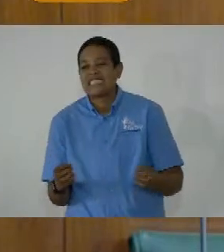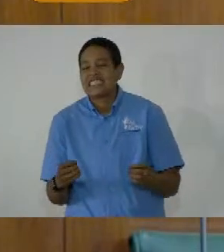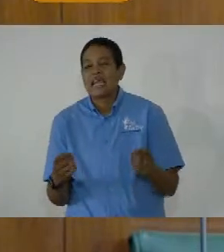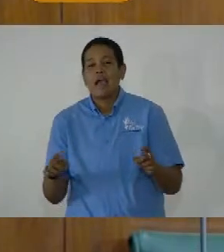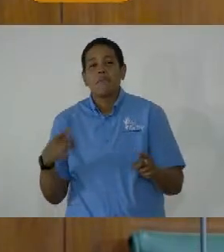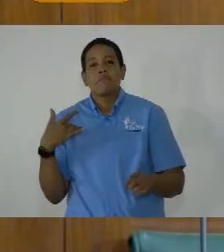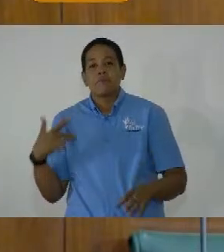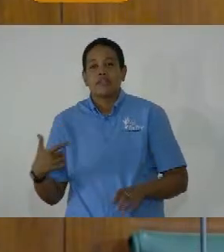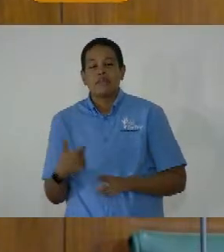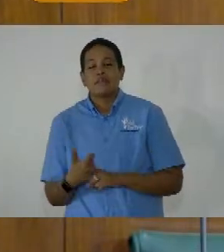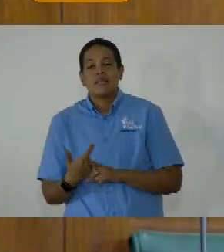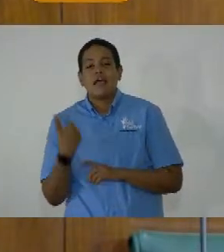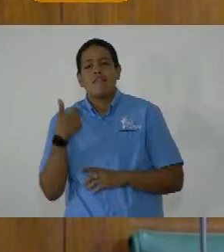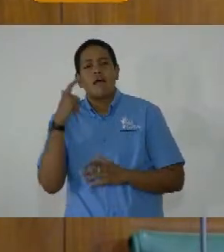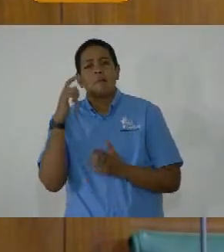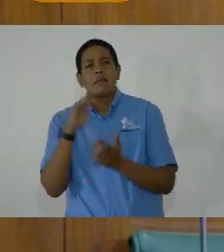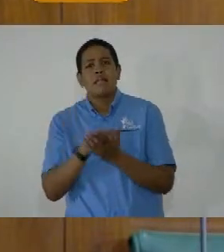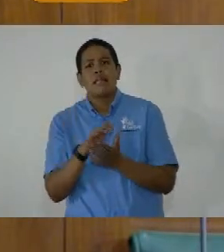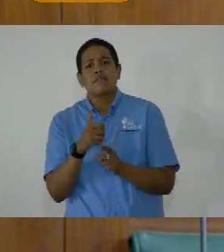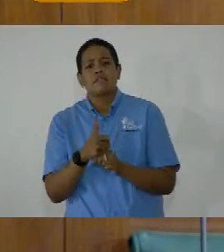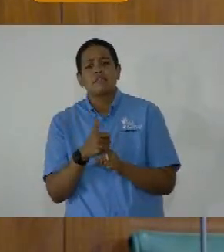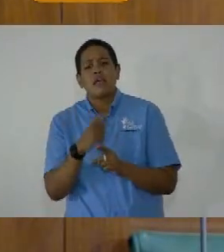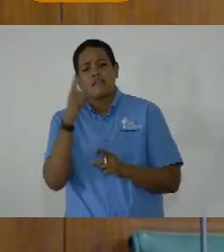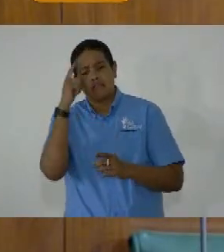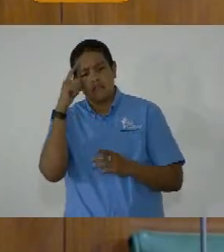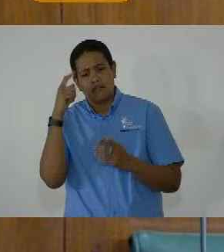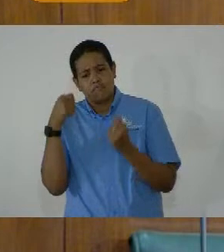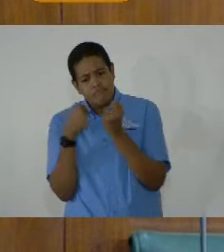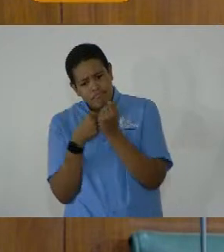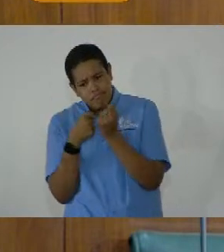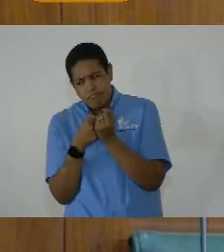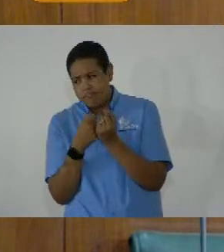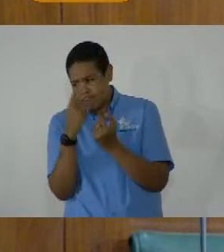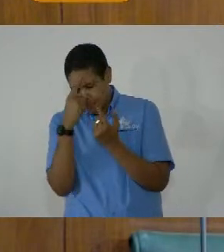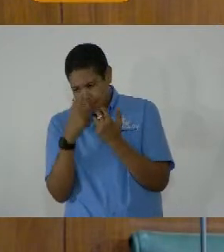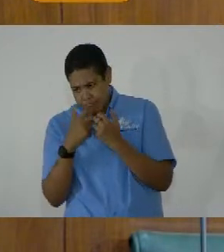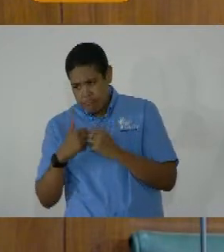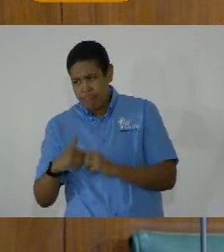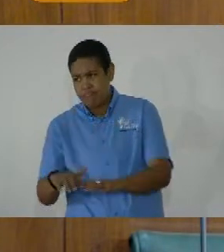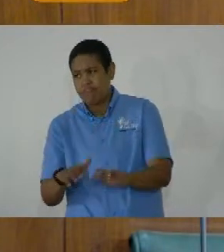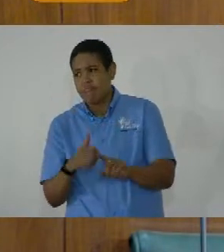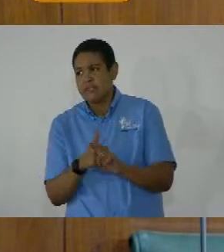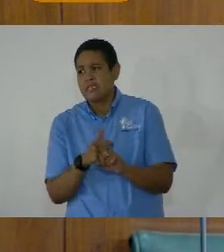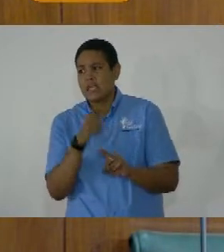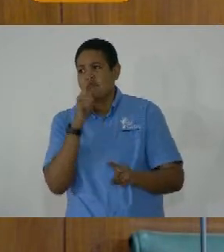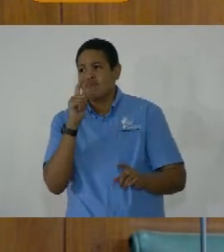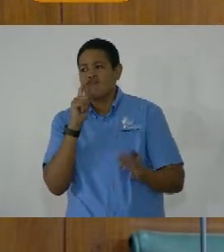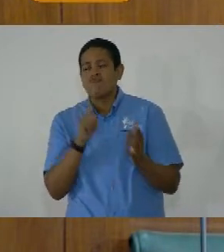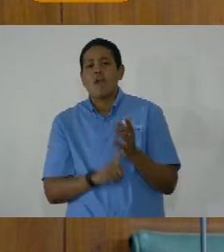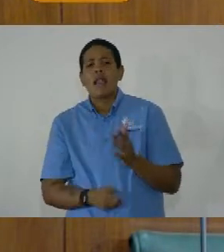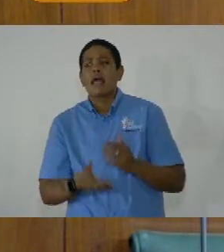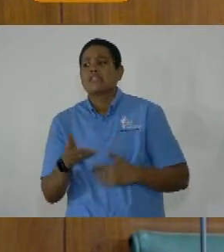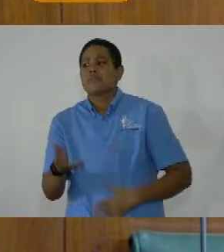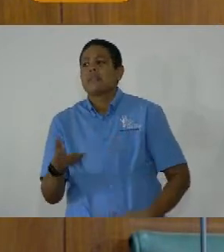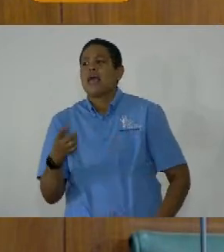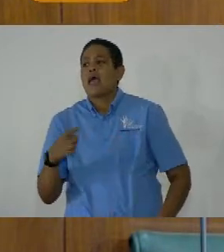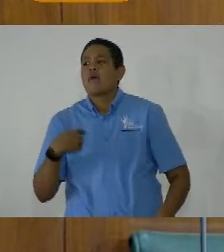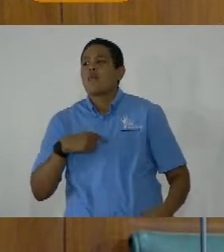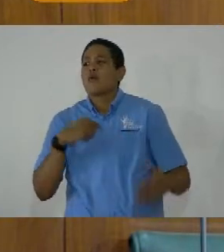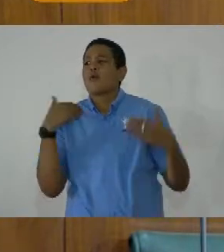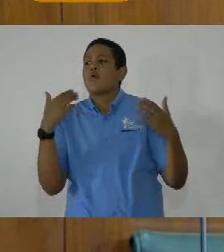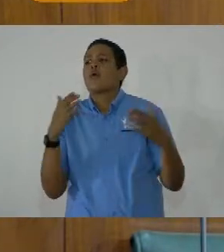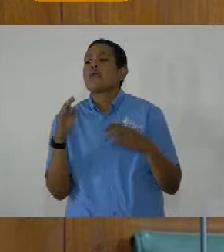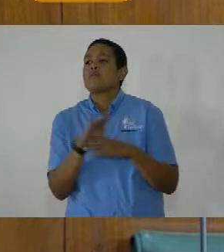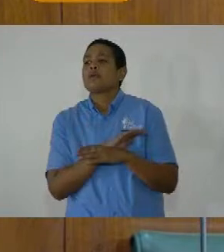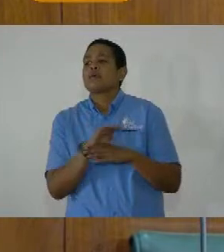is, I believe, a camaraderie that is recognizable as we go about the